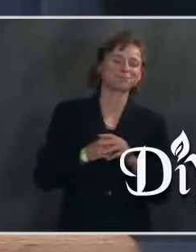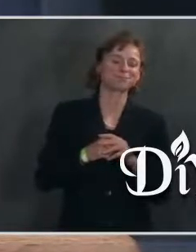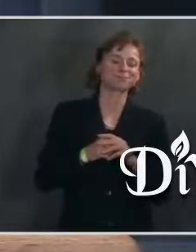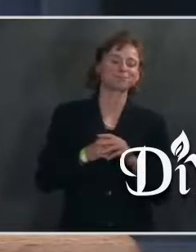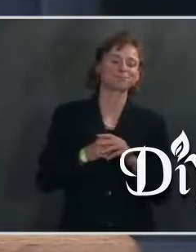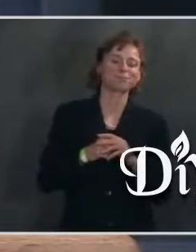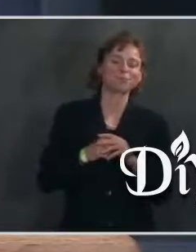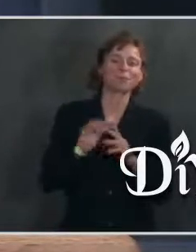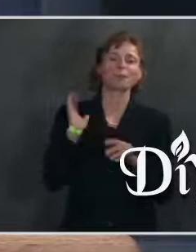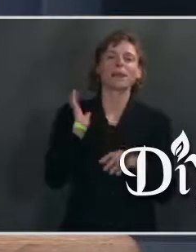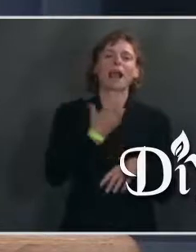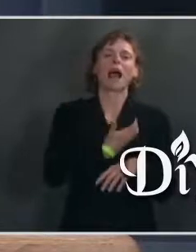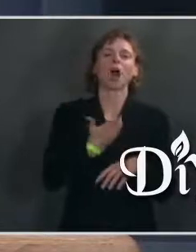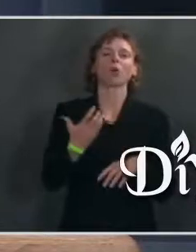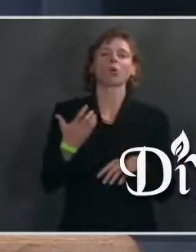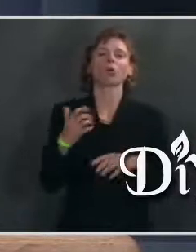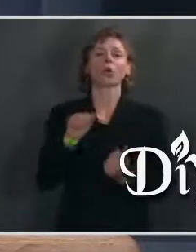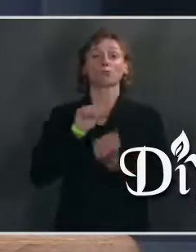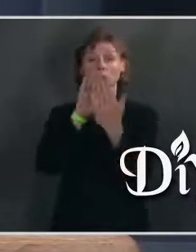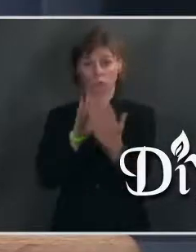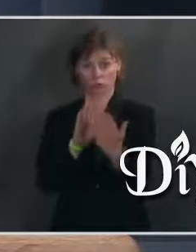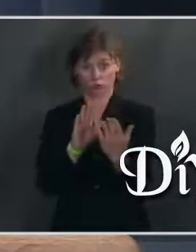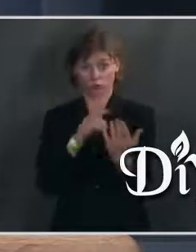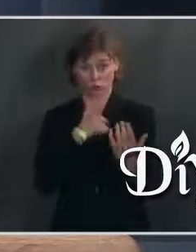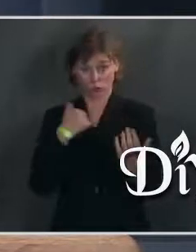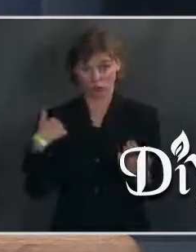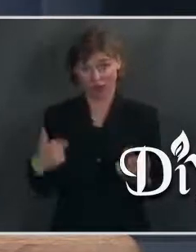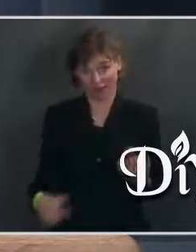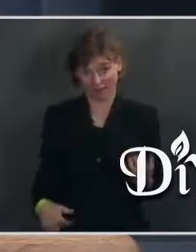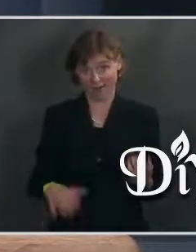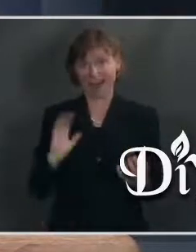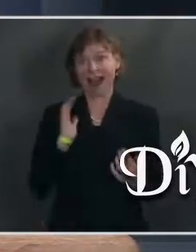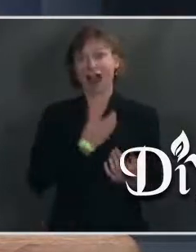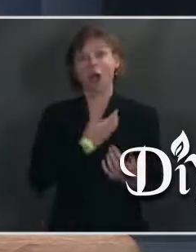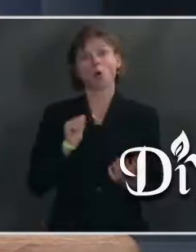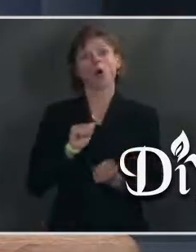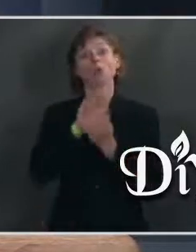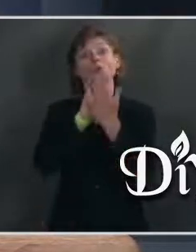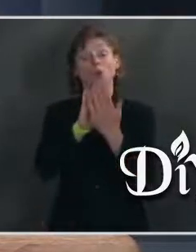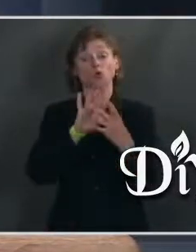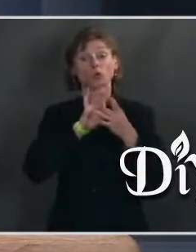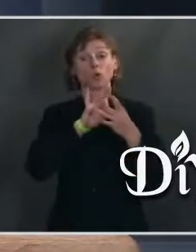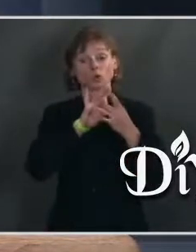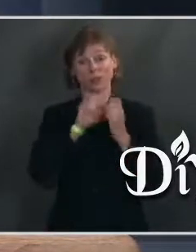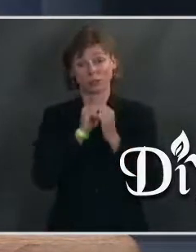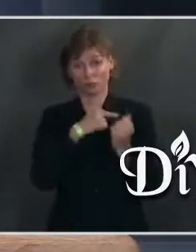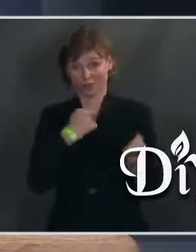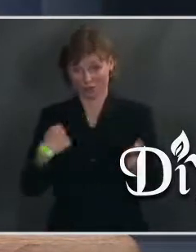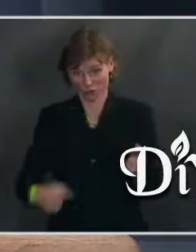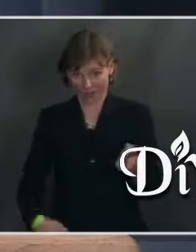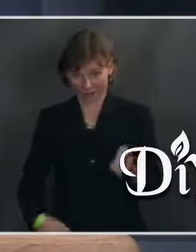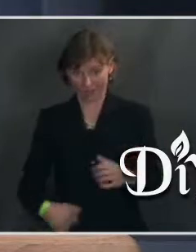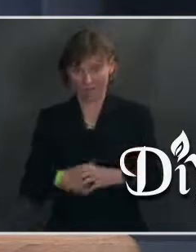Our approach to China and our approach to our relationship in China, with China,